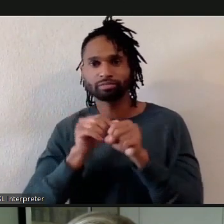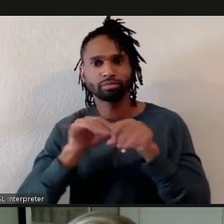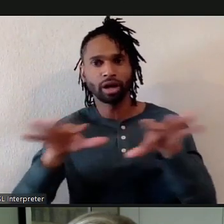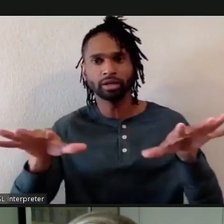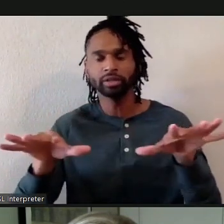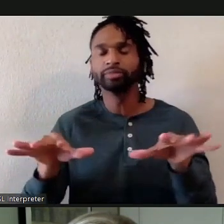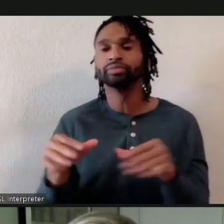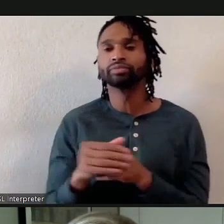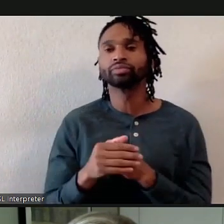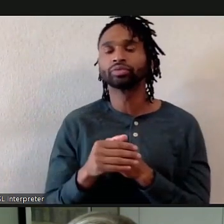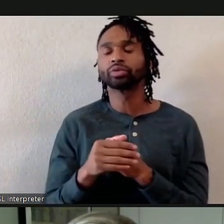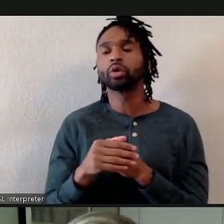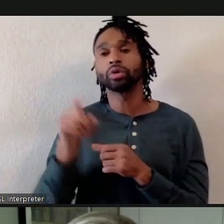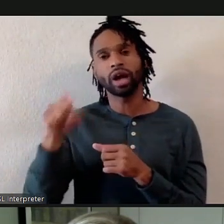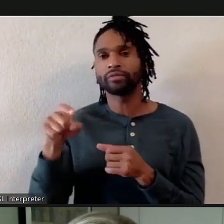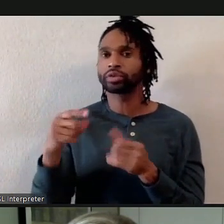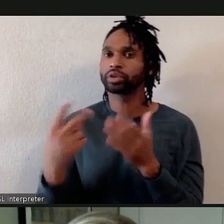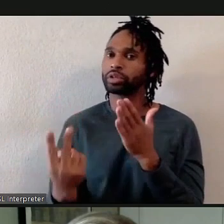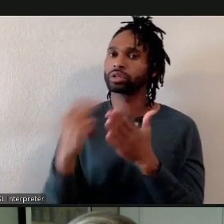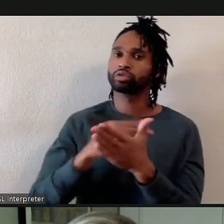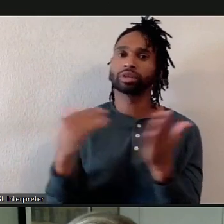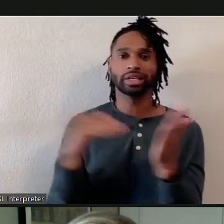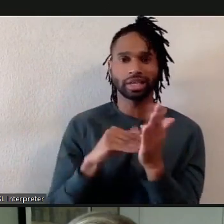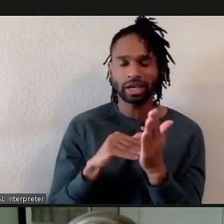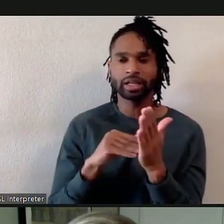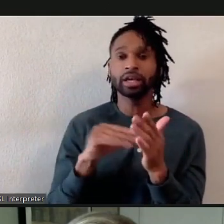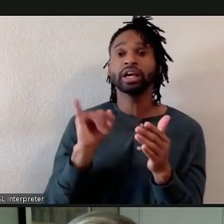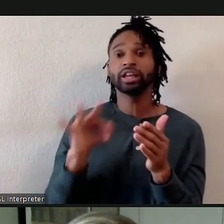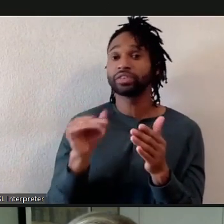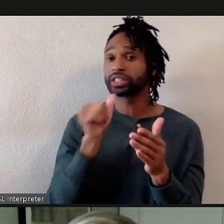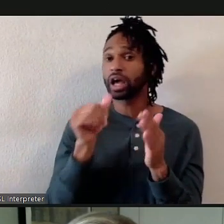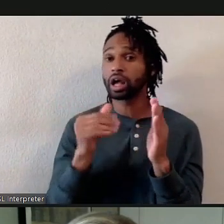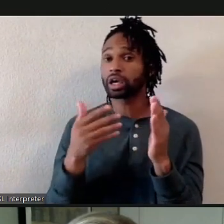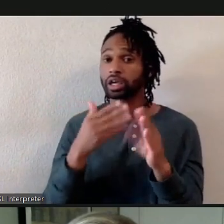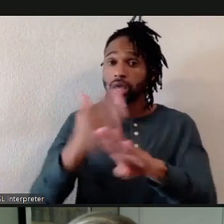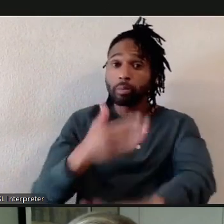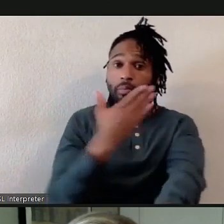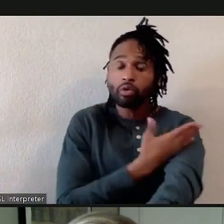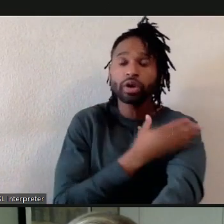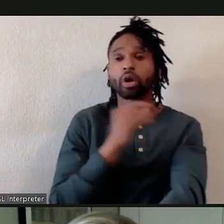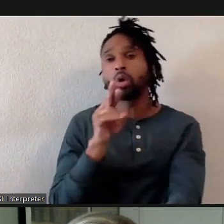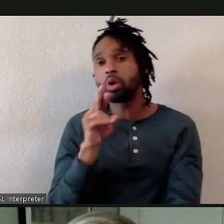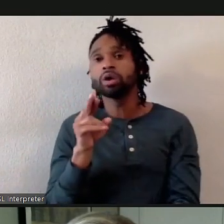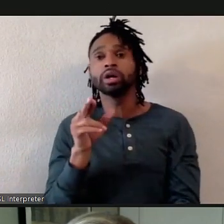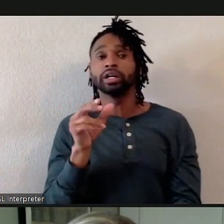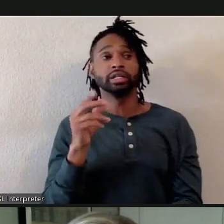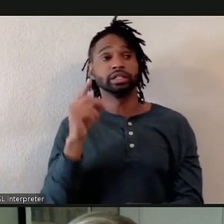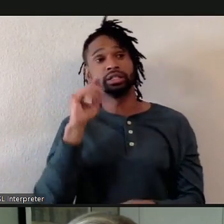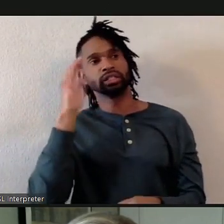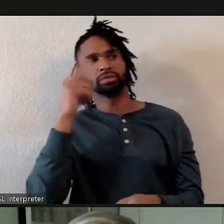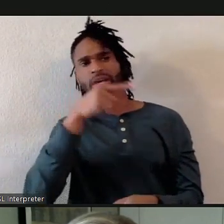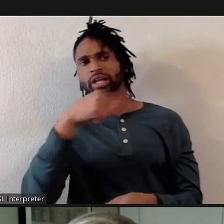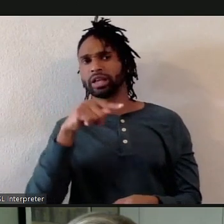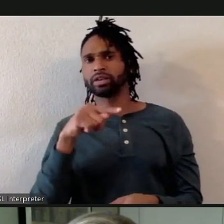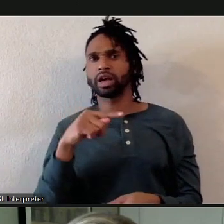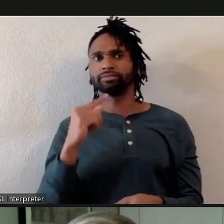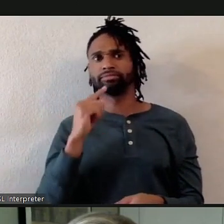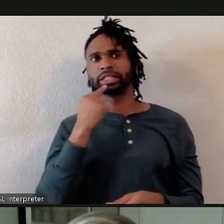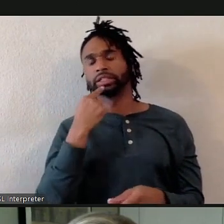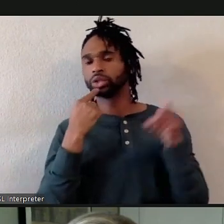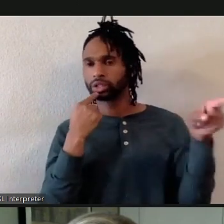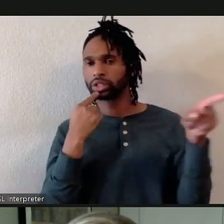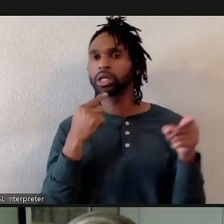at that point, and if things aren't moving, or if they don't seem to be taking this seriously, then the state then has